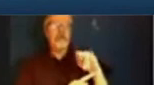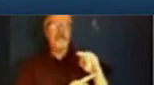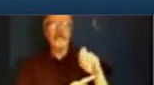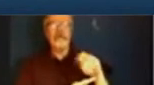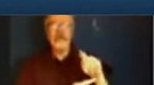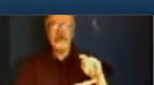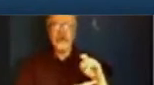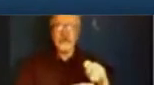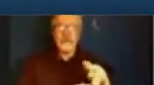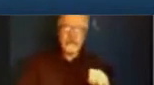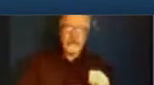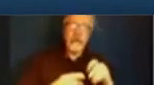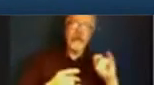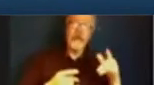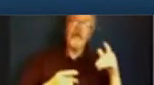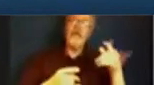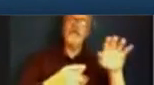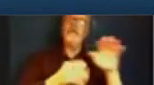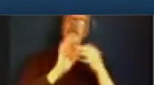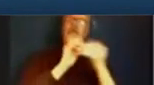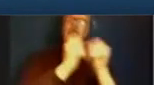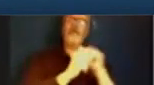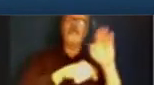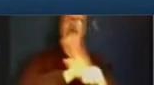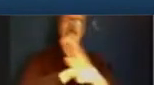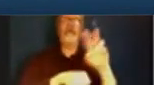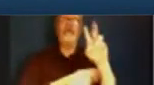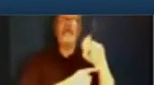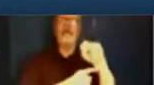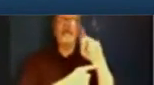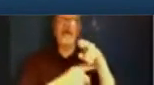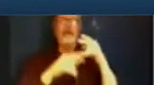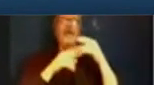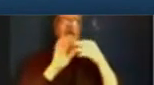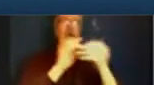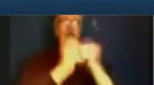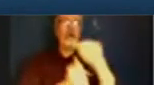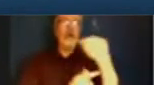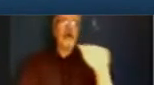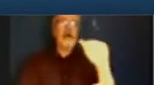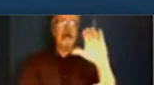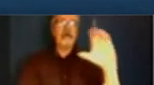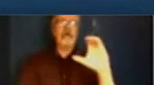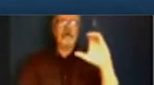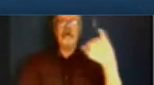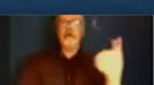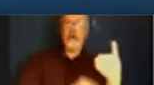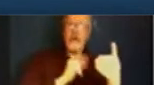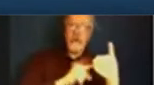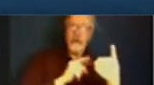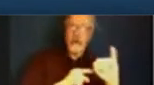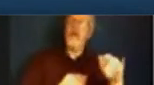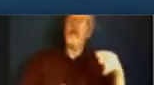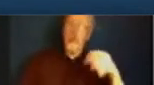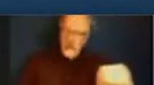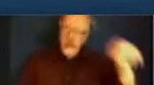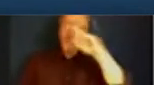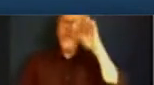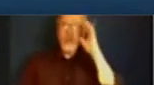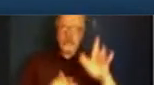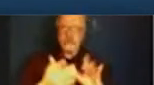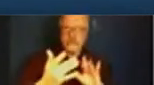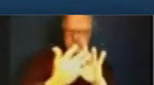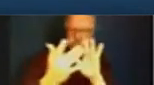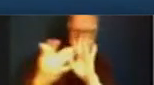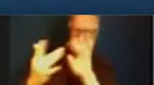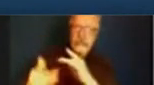any facility that would like to avail themselves to those staffing resources over the next couple of months should